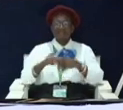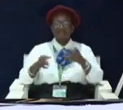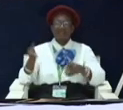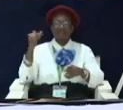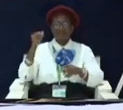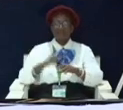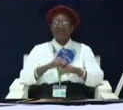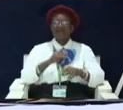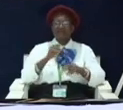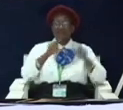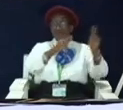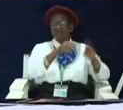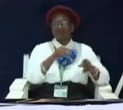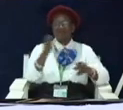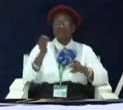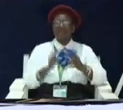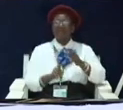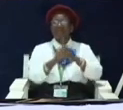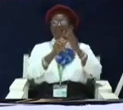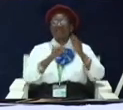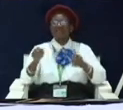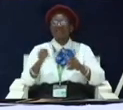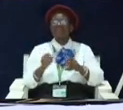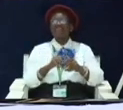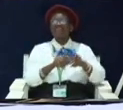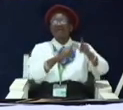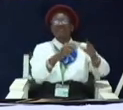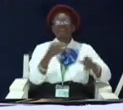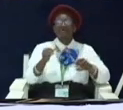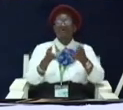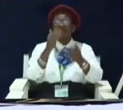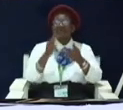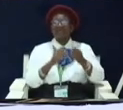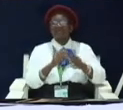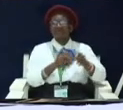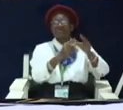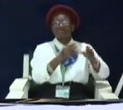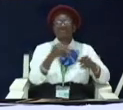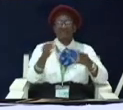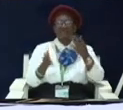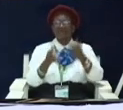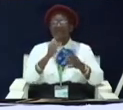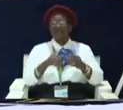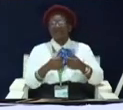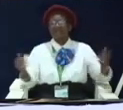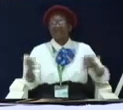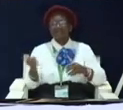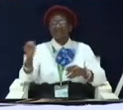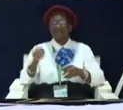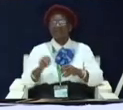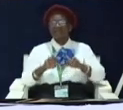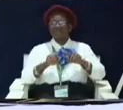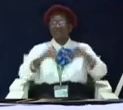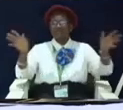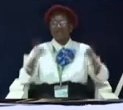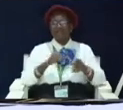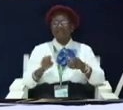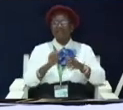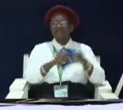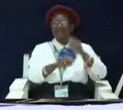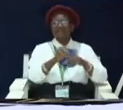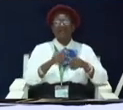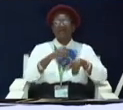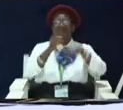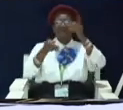that behold there appeared a chariot of fire and horses of fire and parted them both asunder, and Elijah went